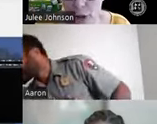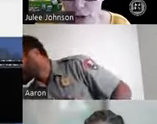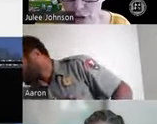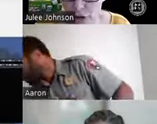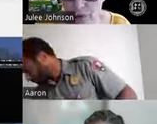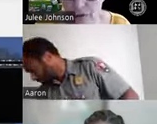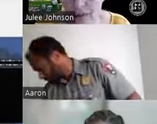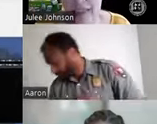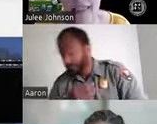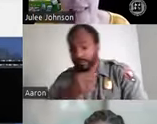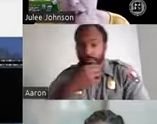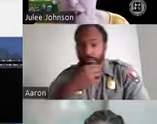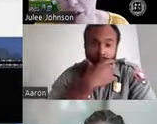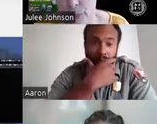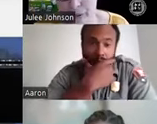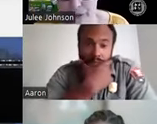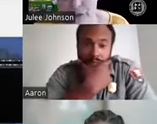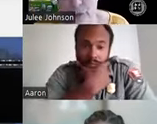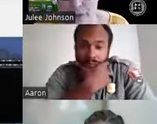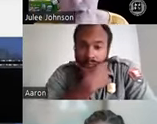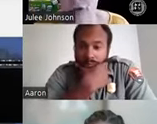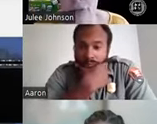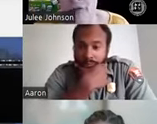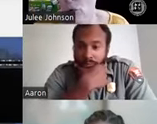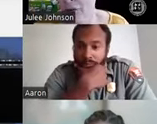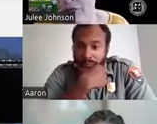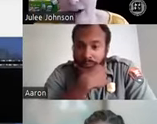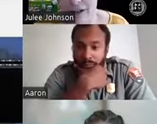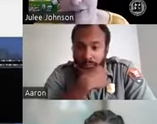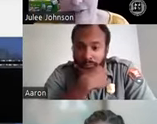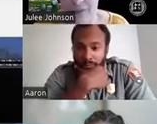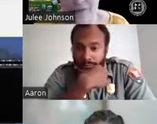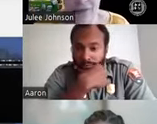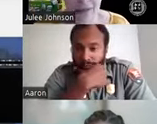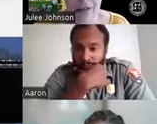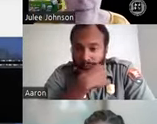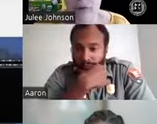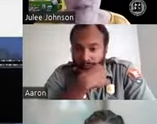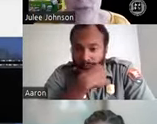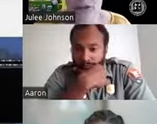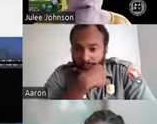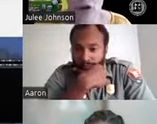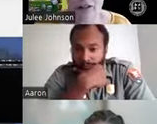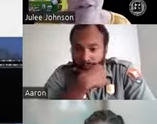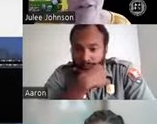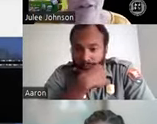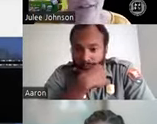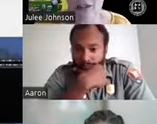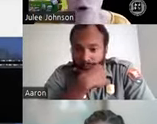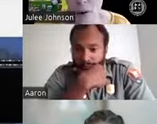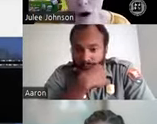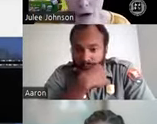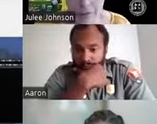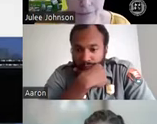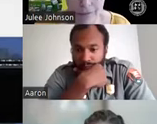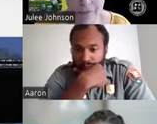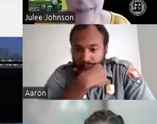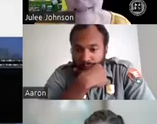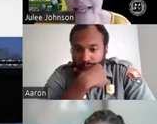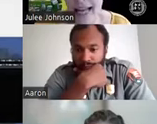preservation partnerships in Interior Region 3, 4, and 5, the Midwest Regional Office in